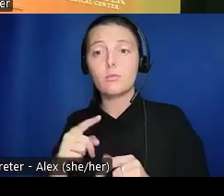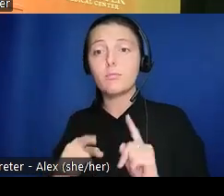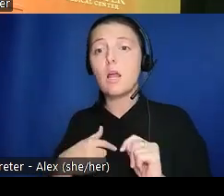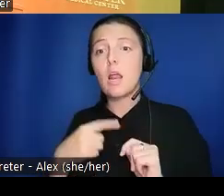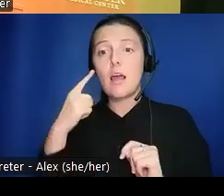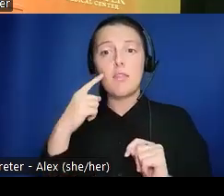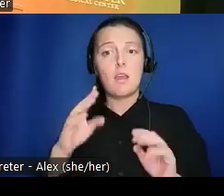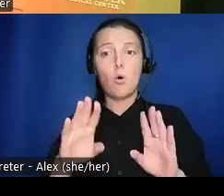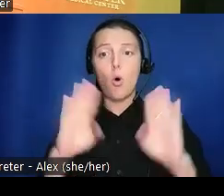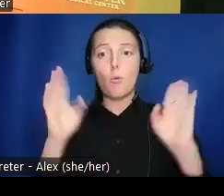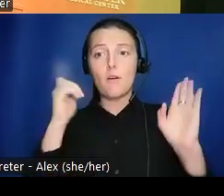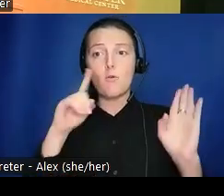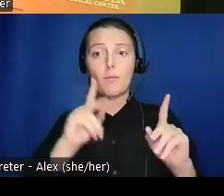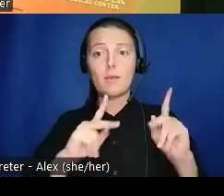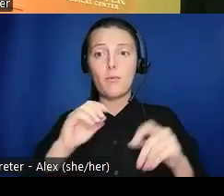room.